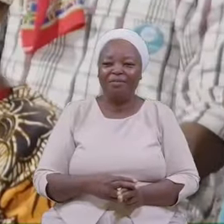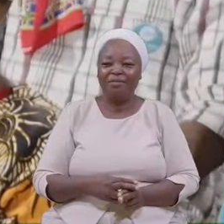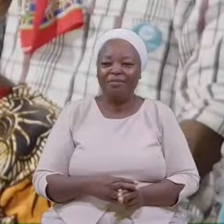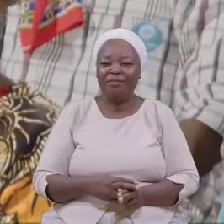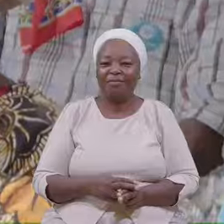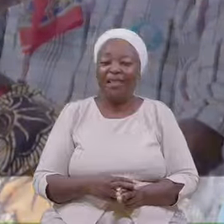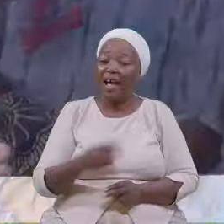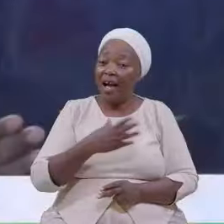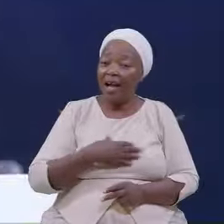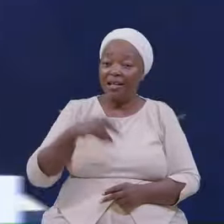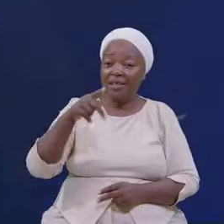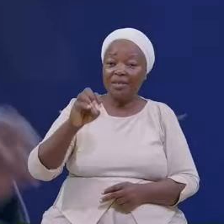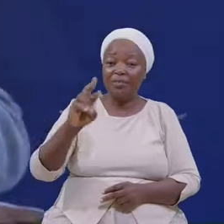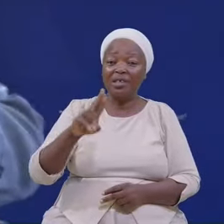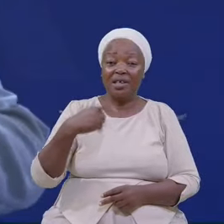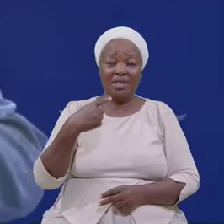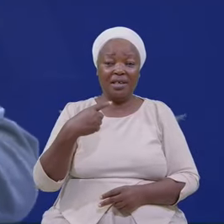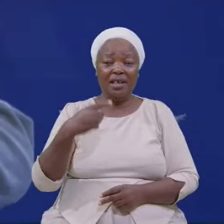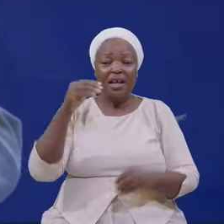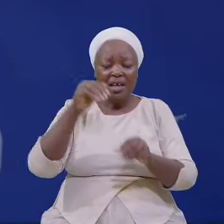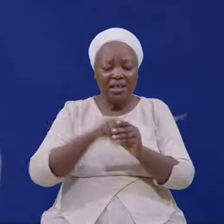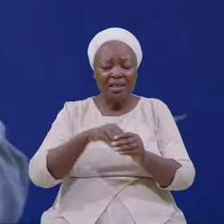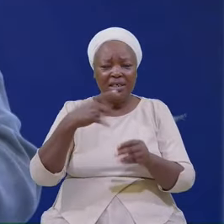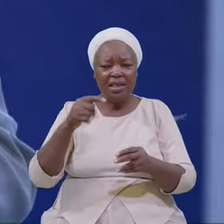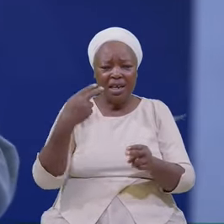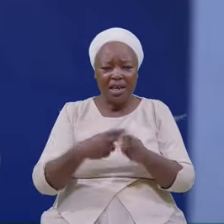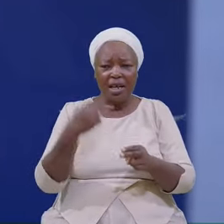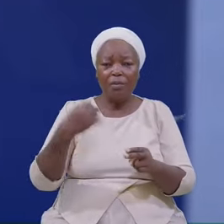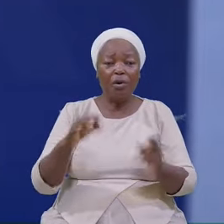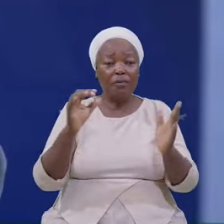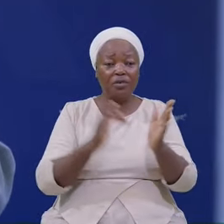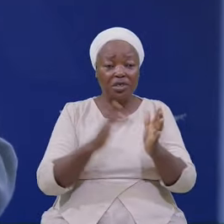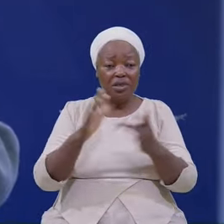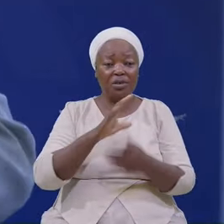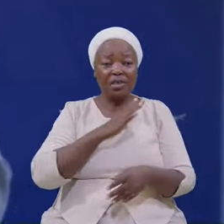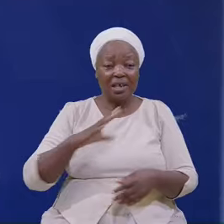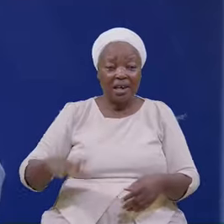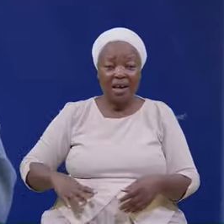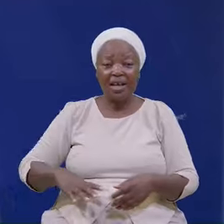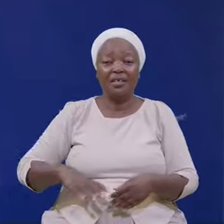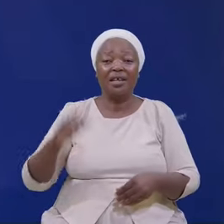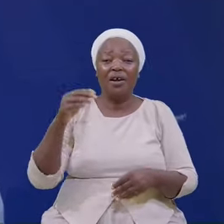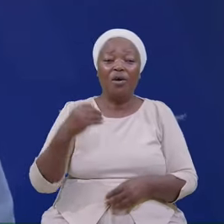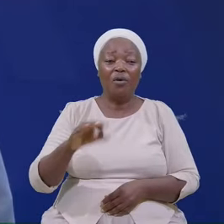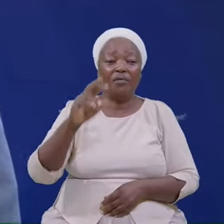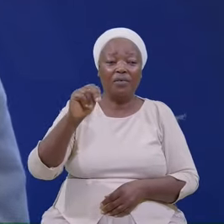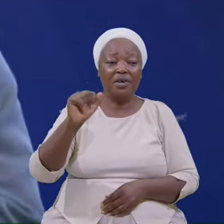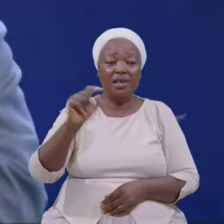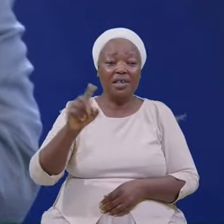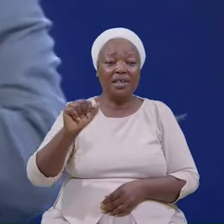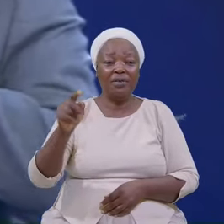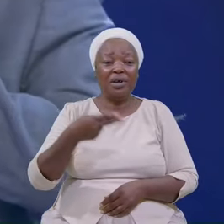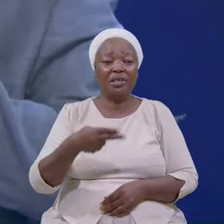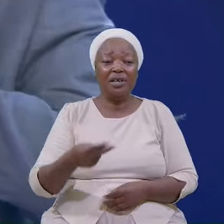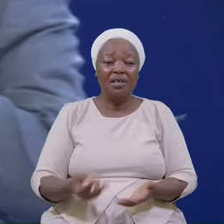And Peter said, in the name of Jesus Christ of Nazareth, rise up and walk.